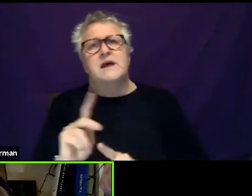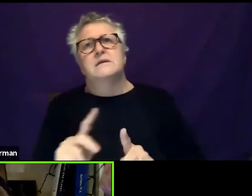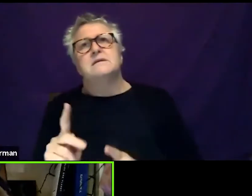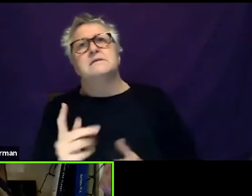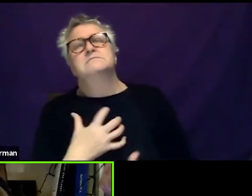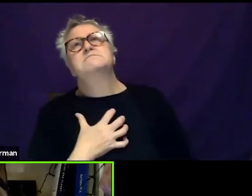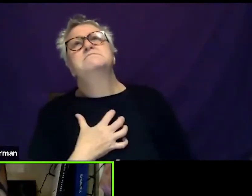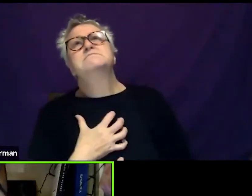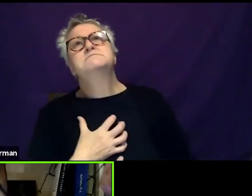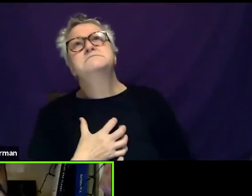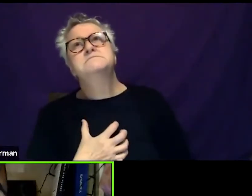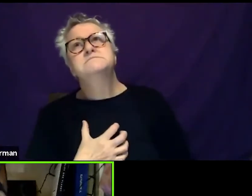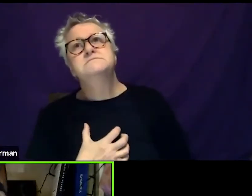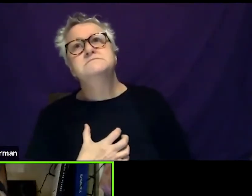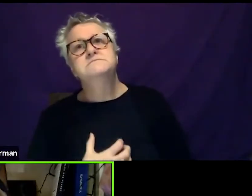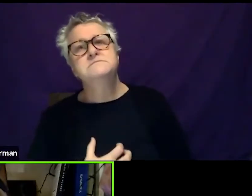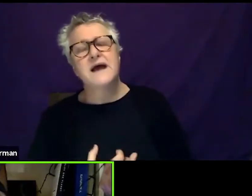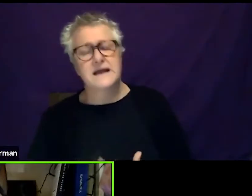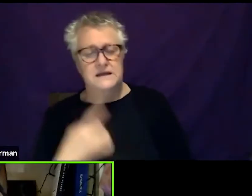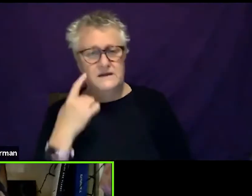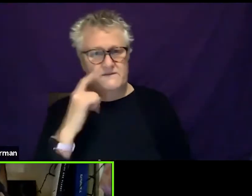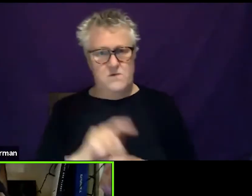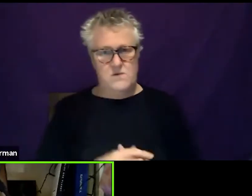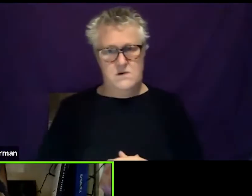people all the time.